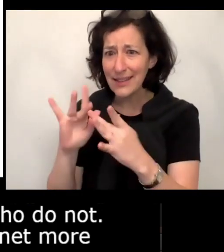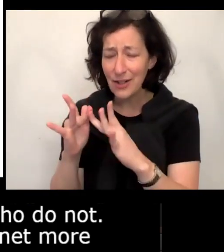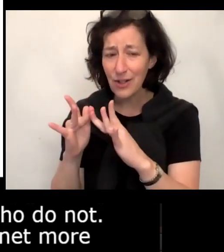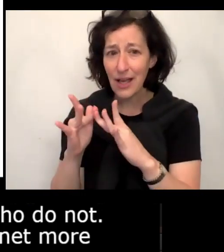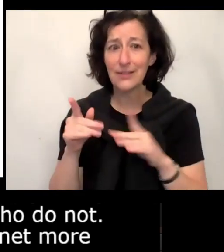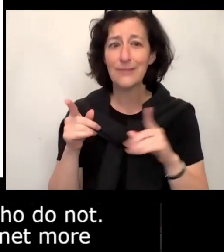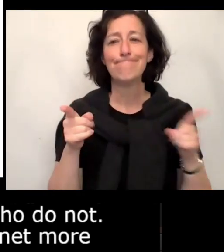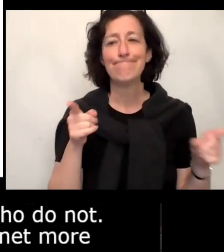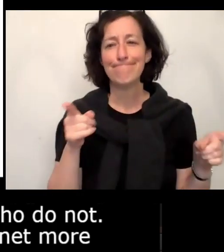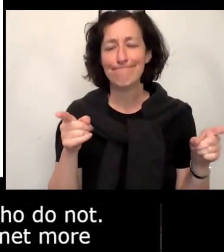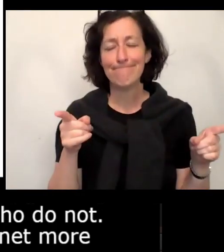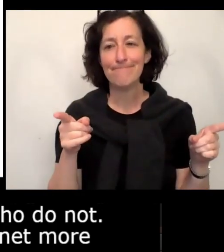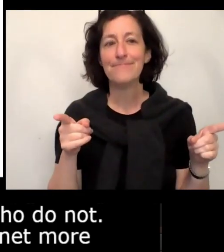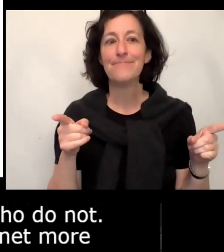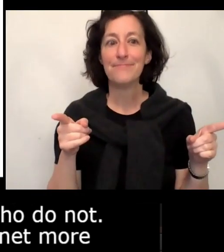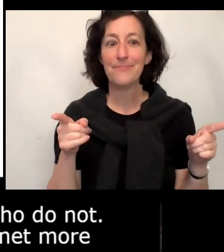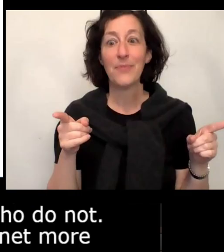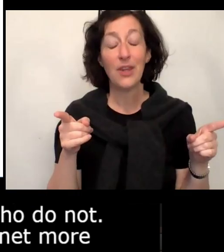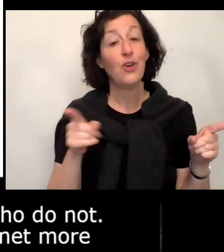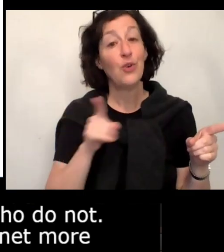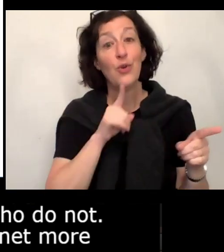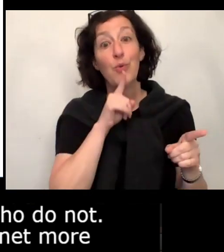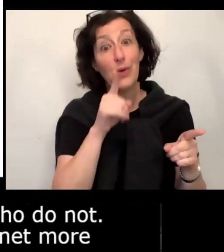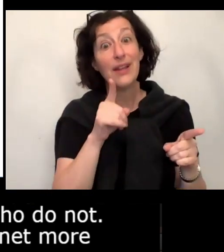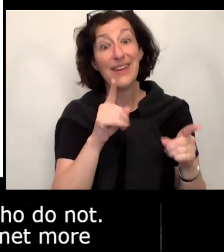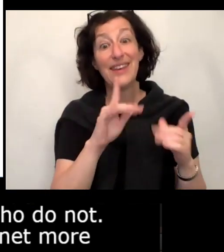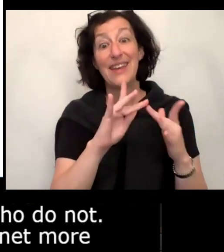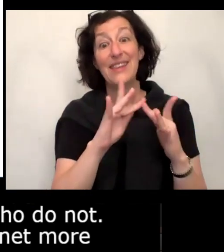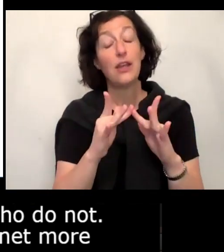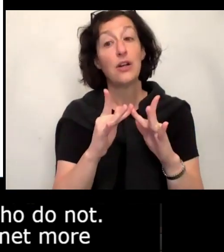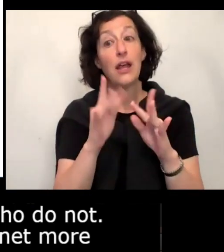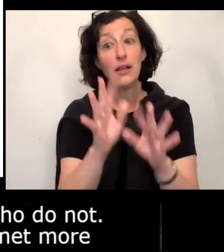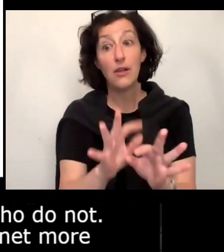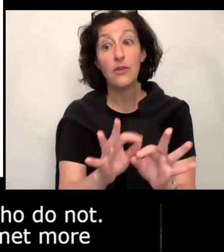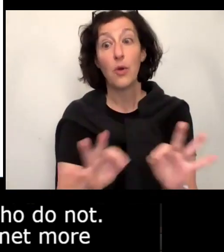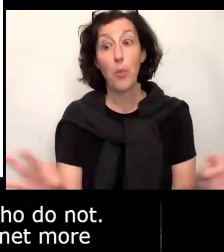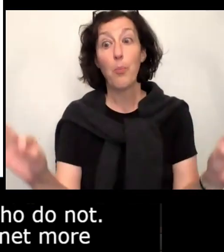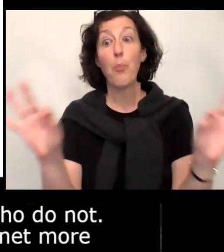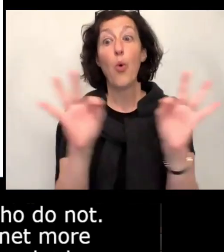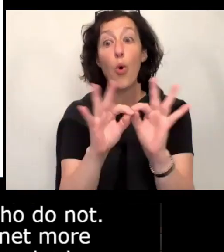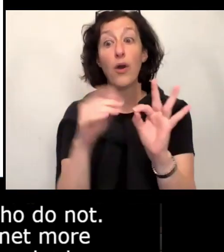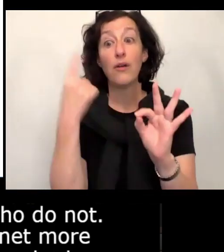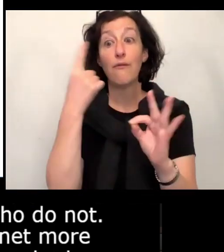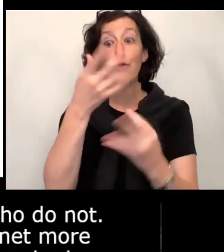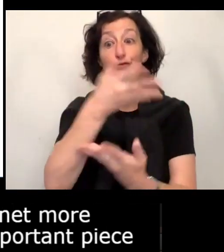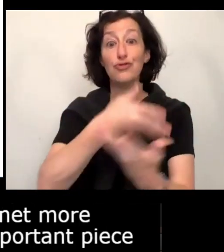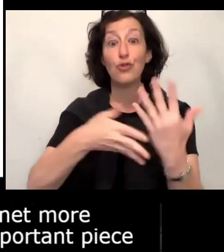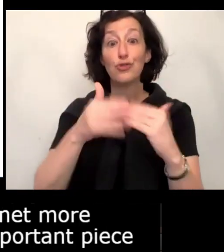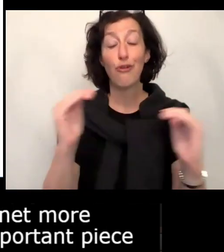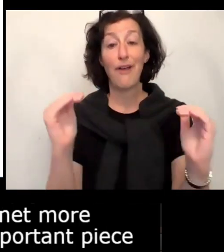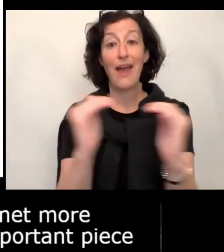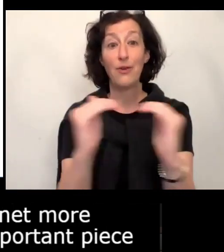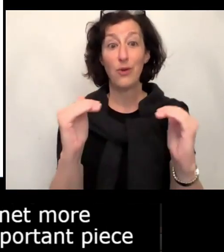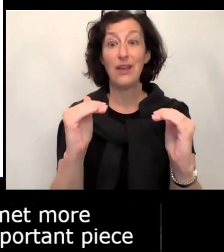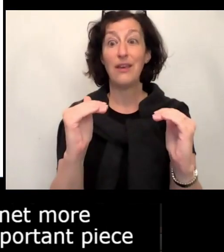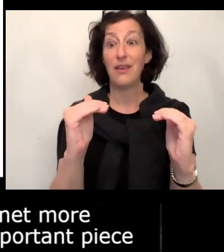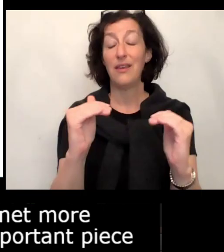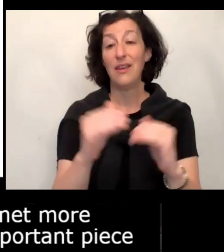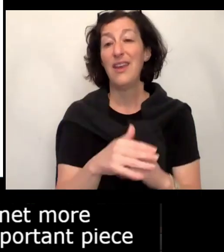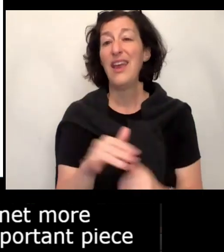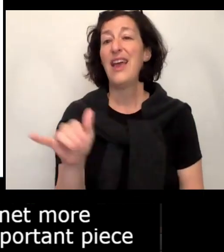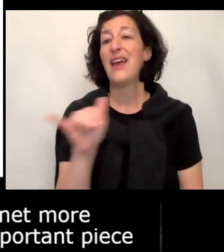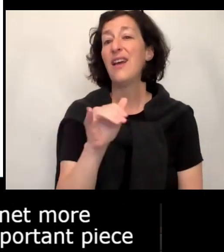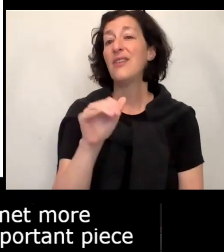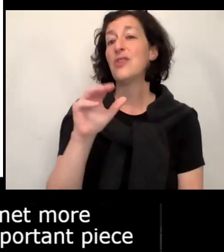it's an incredibly important piece of social equity and just moral